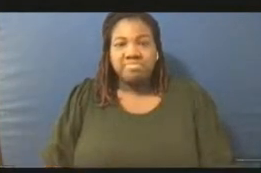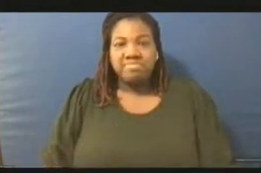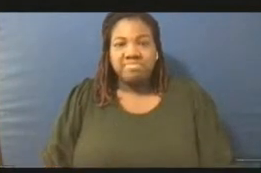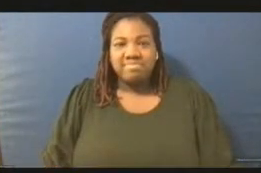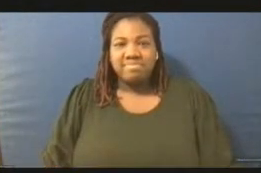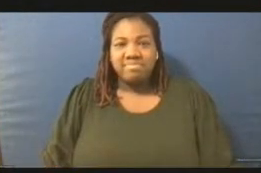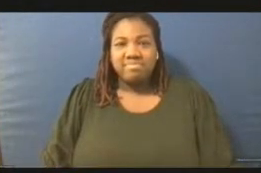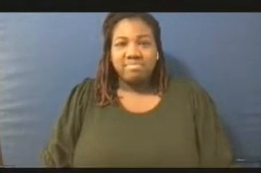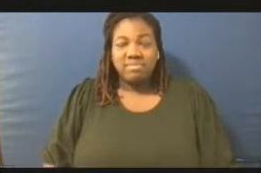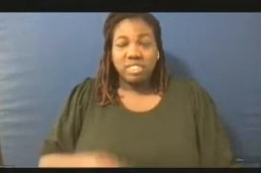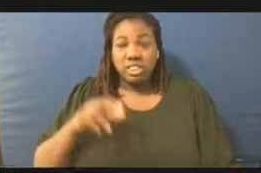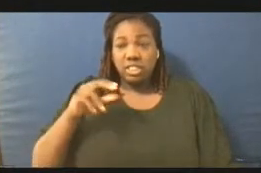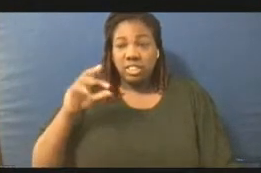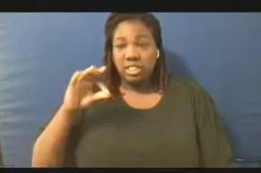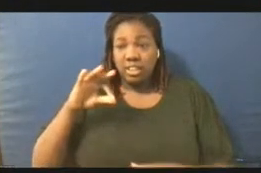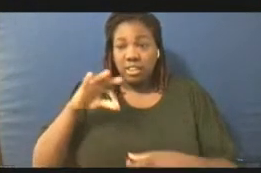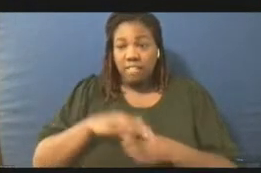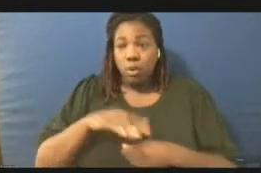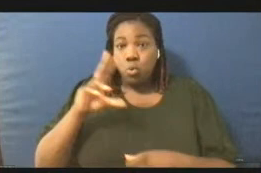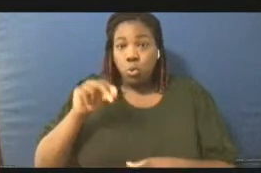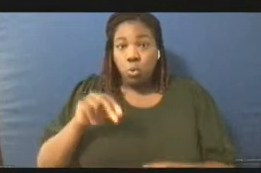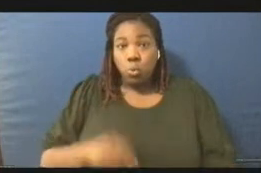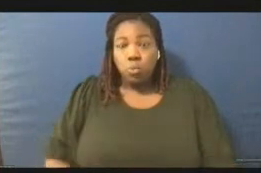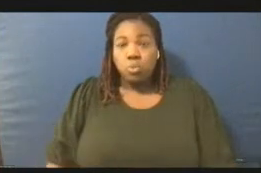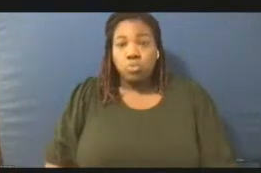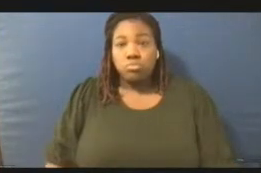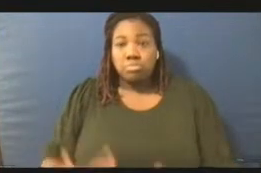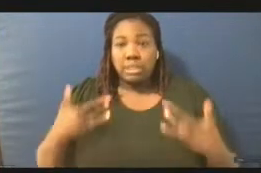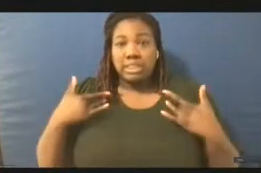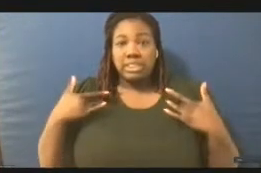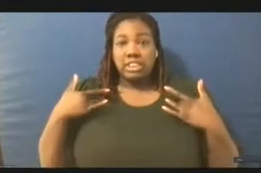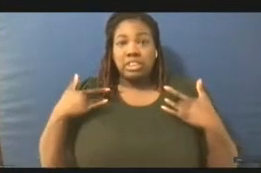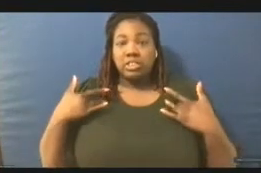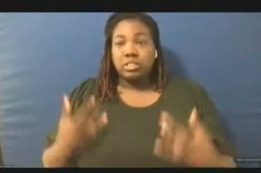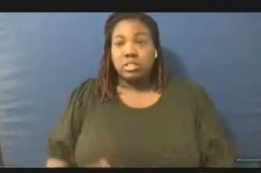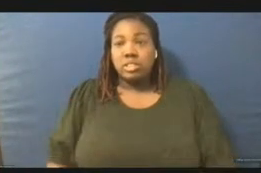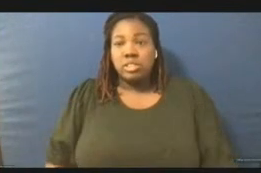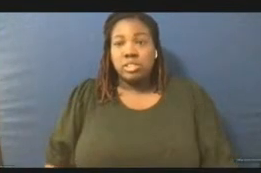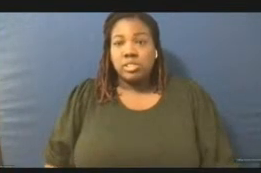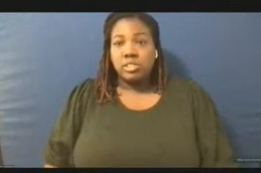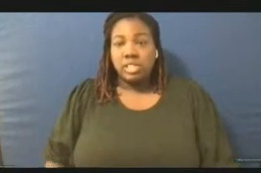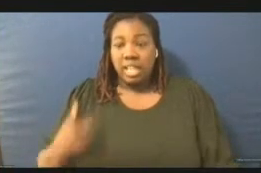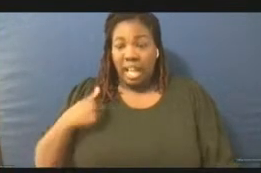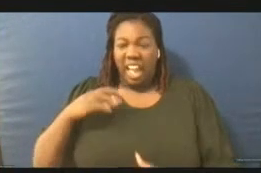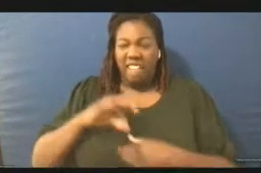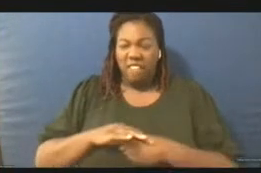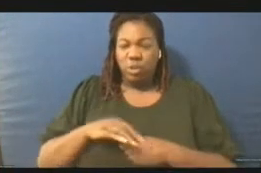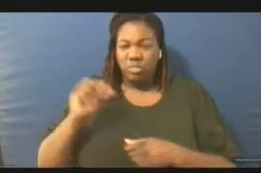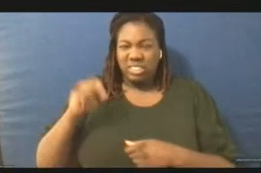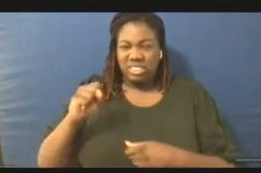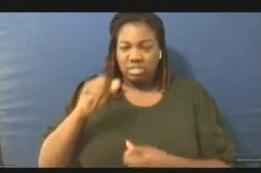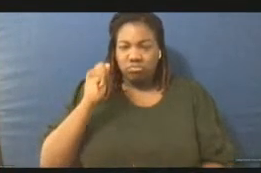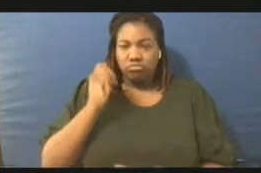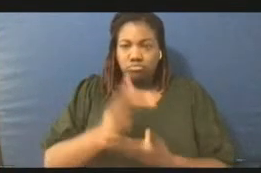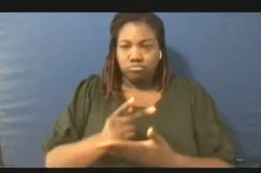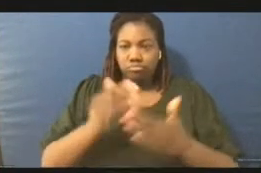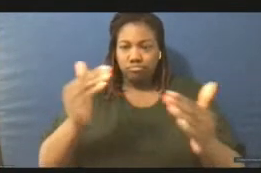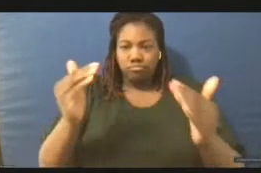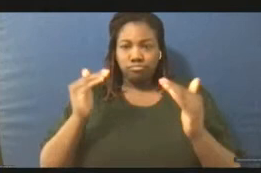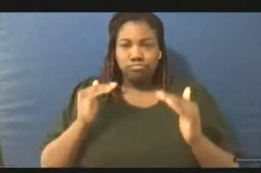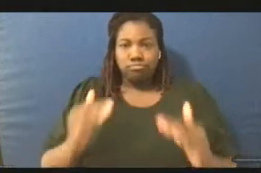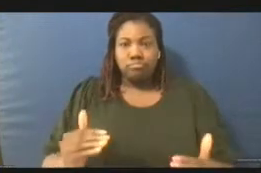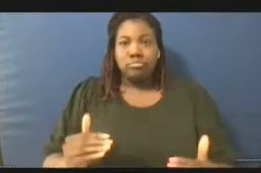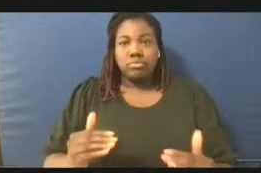Any nays? Any abstentions? I vote yes. Thank you. That motion carries. We have